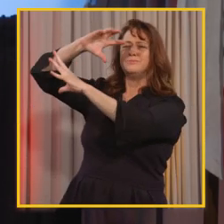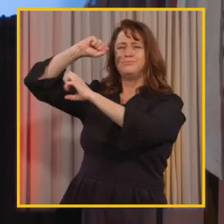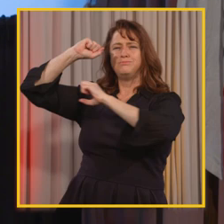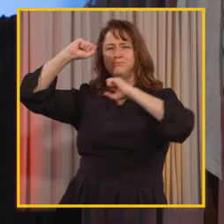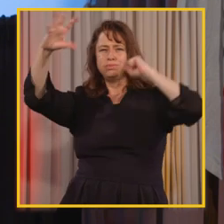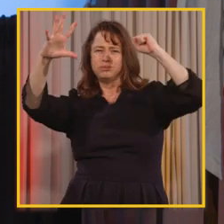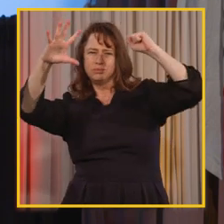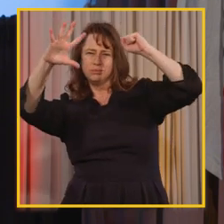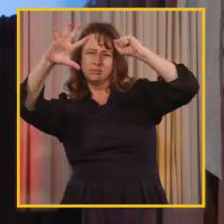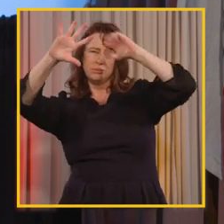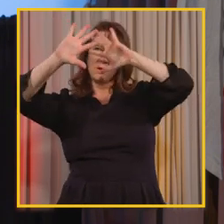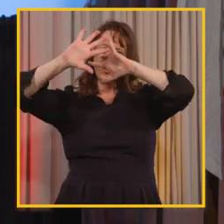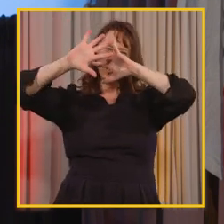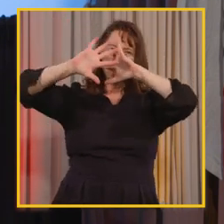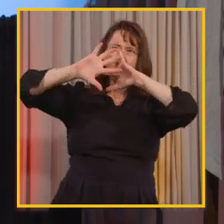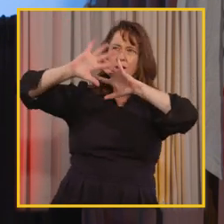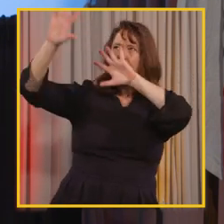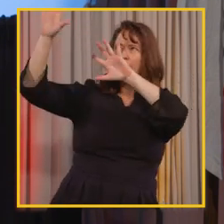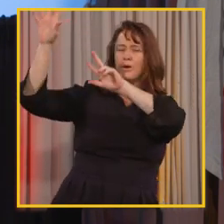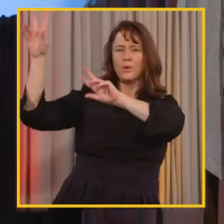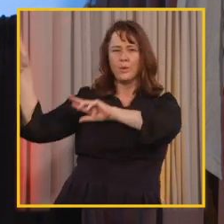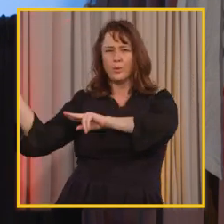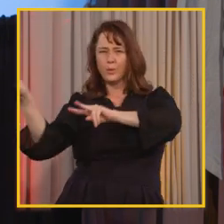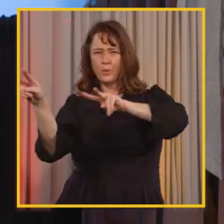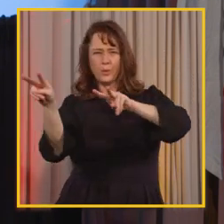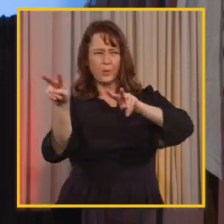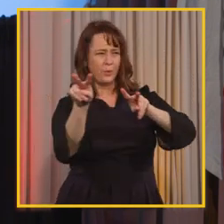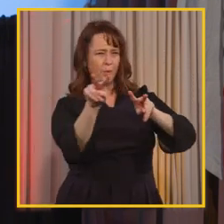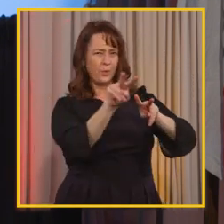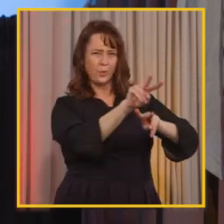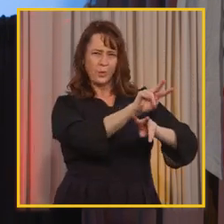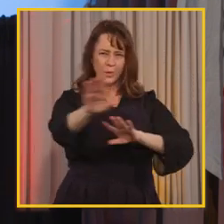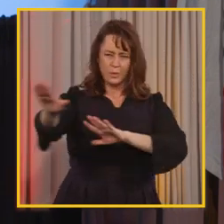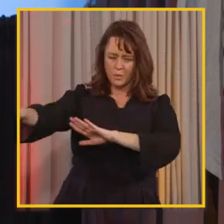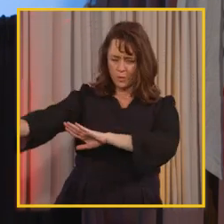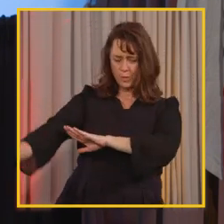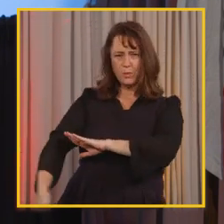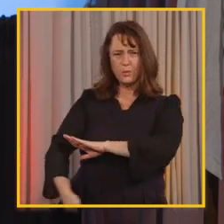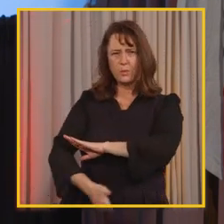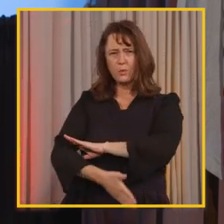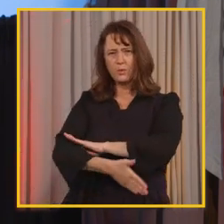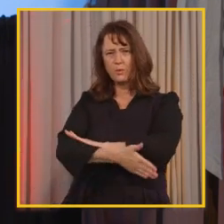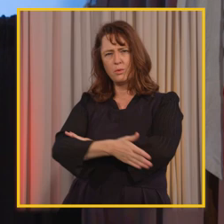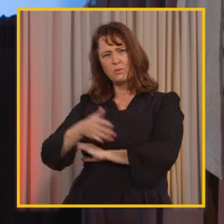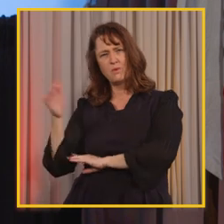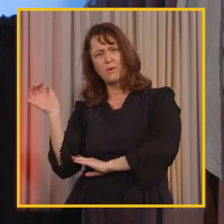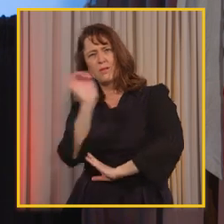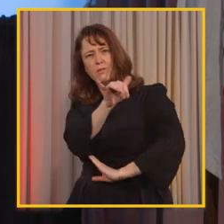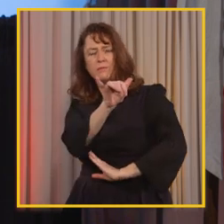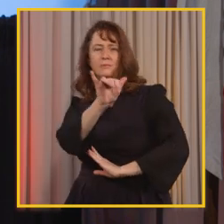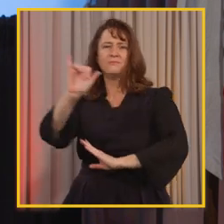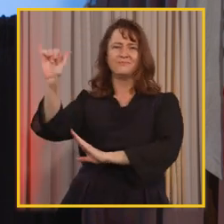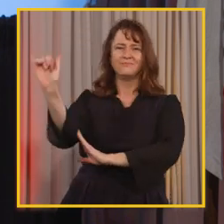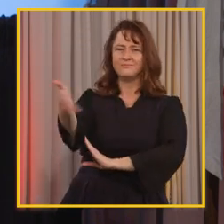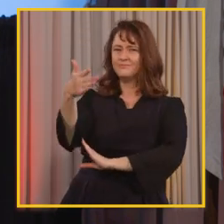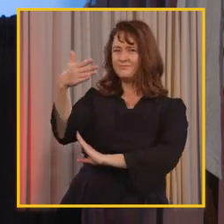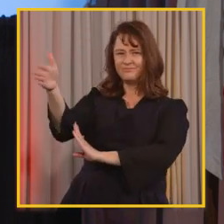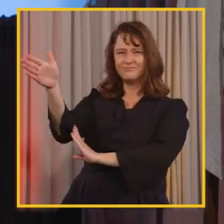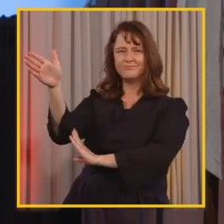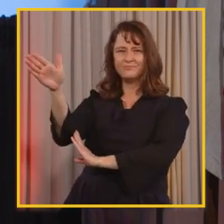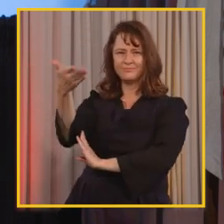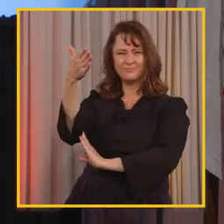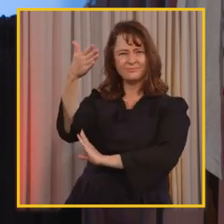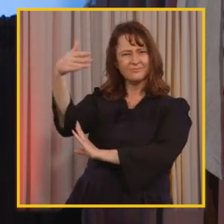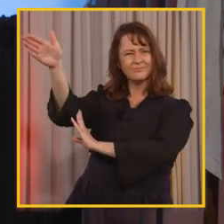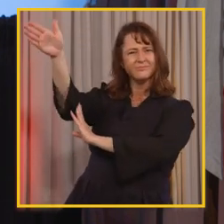bursting there, gave proof through the night that our